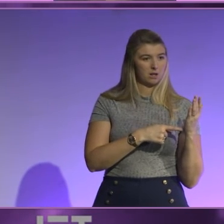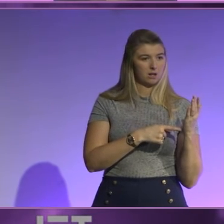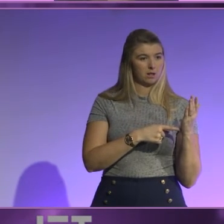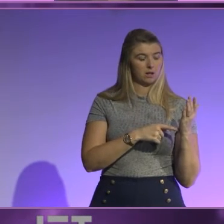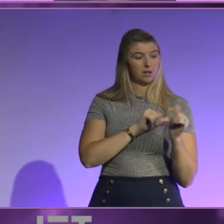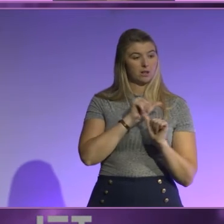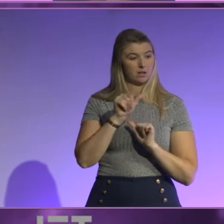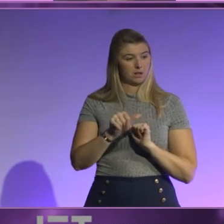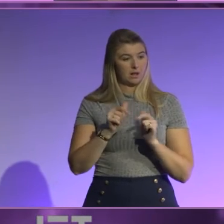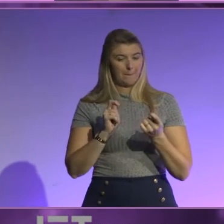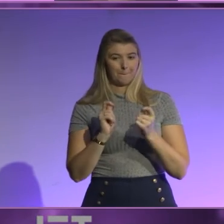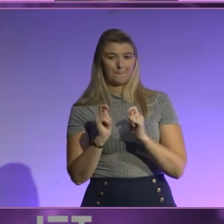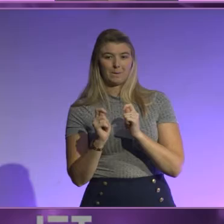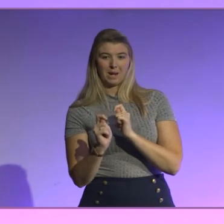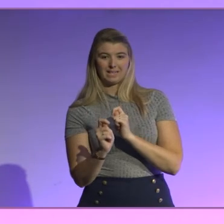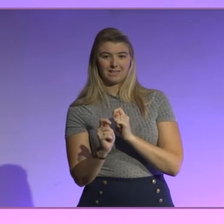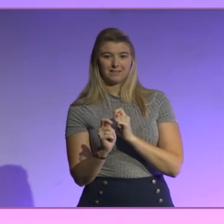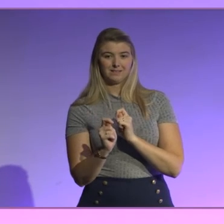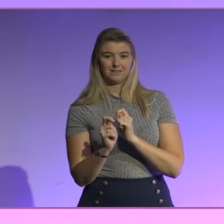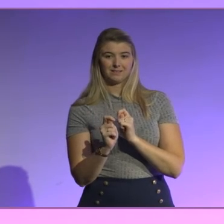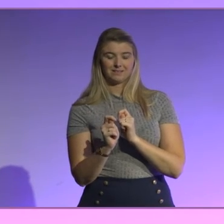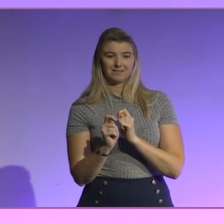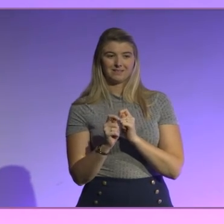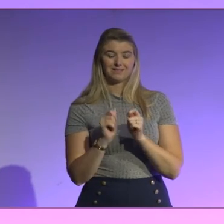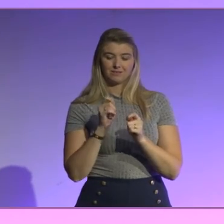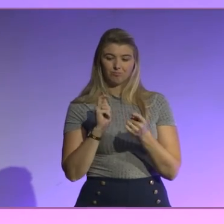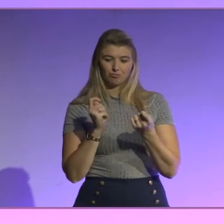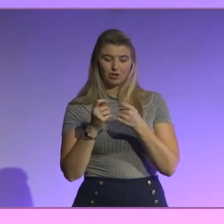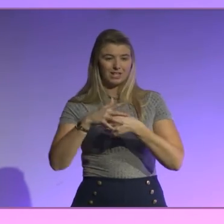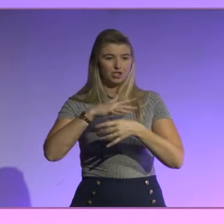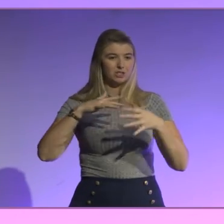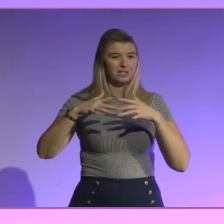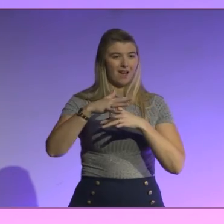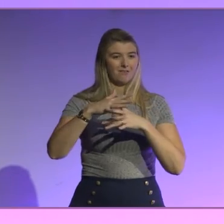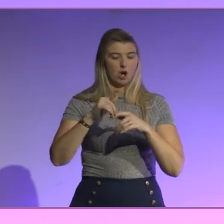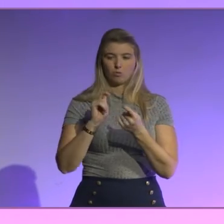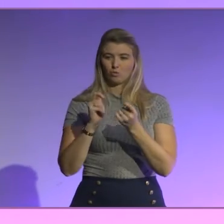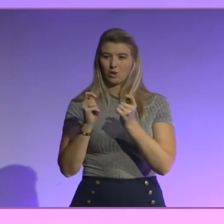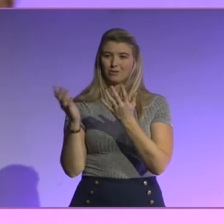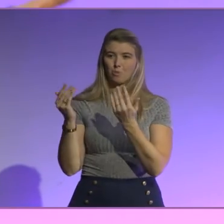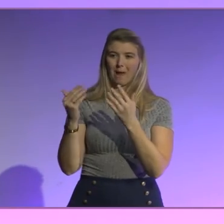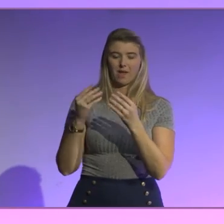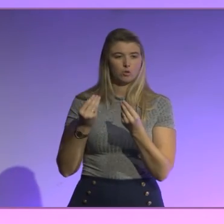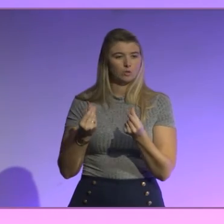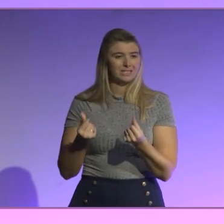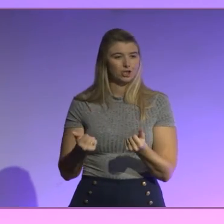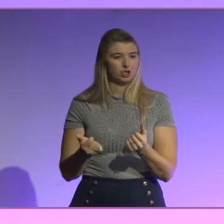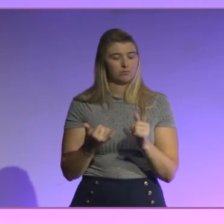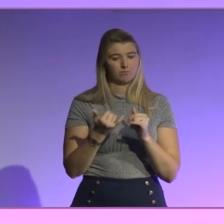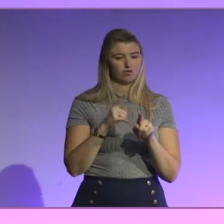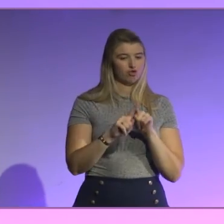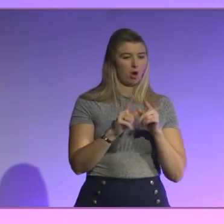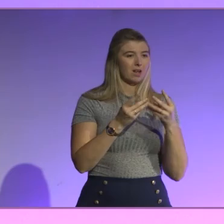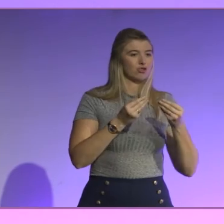and then manipulated to change the scenarios, add different weather conditions, turn what was a dry environment into a